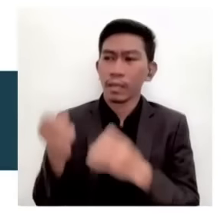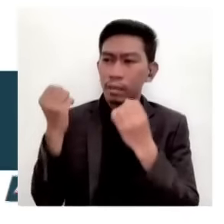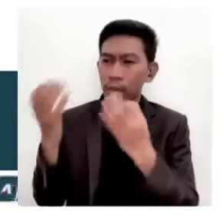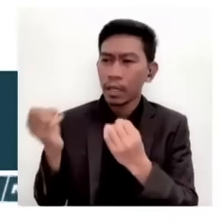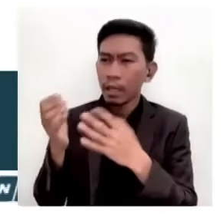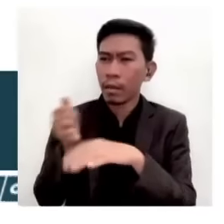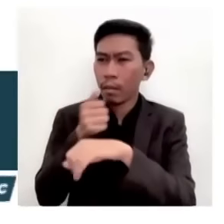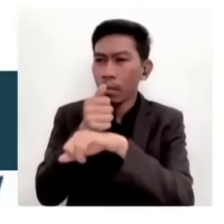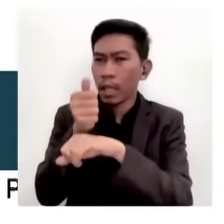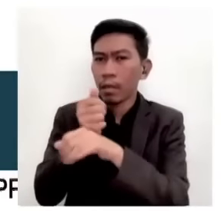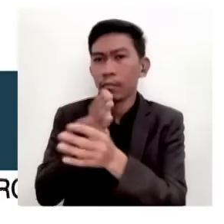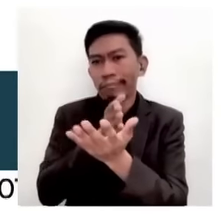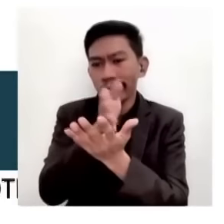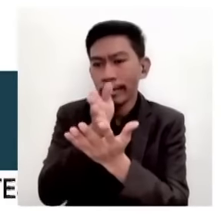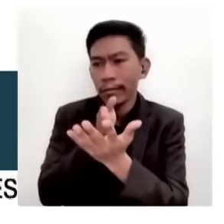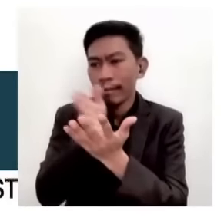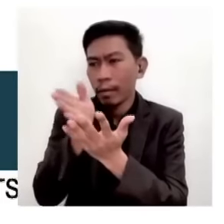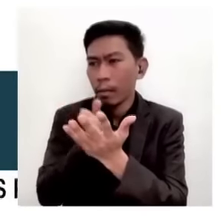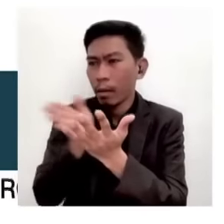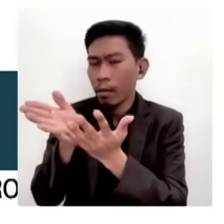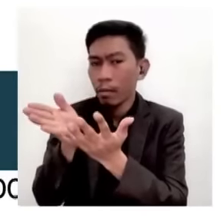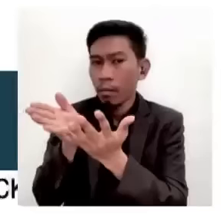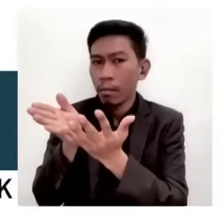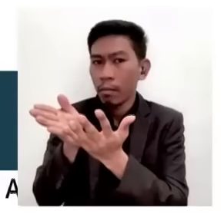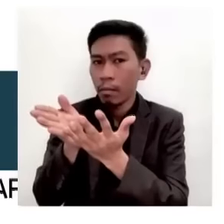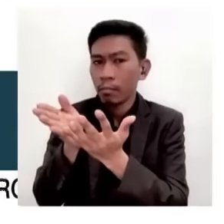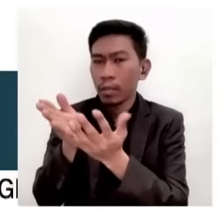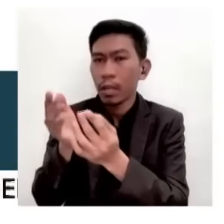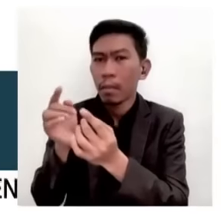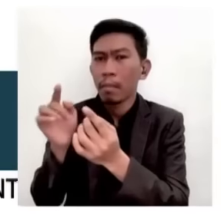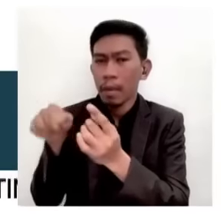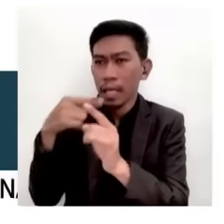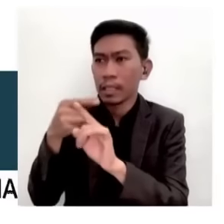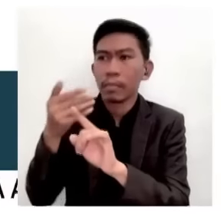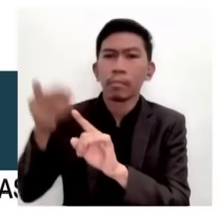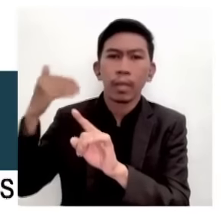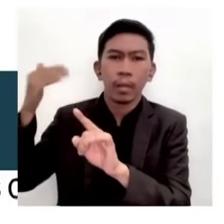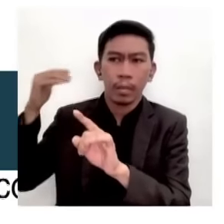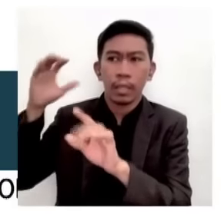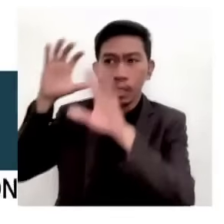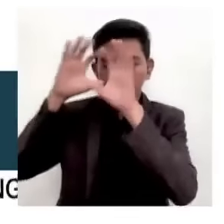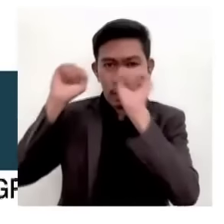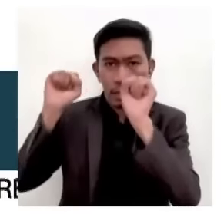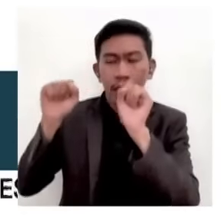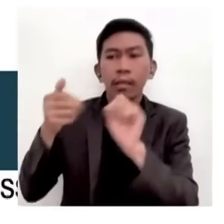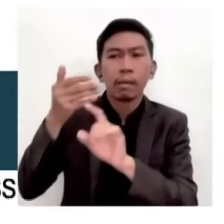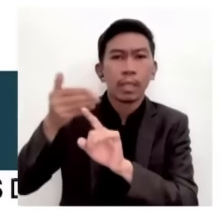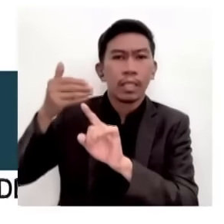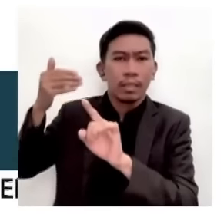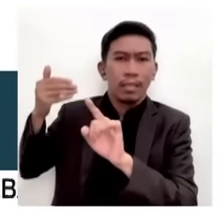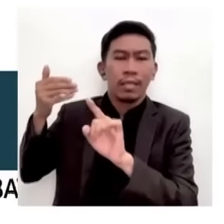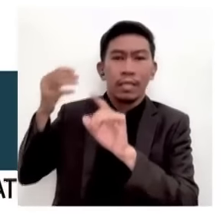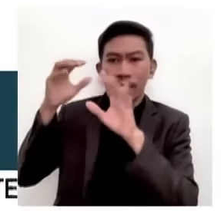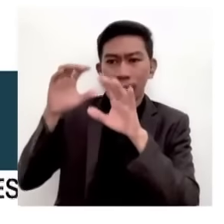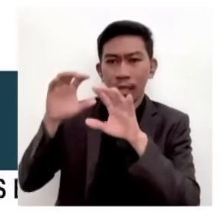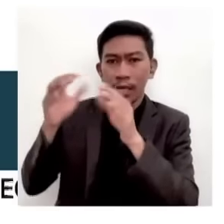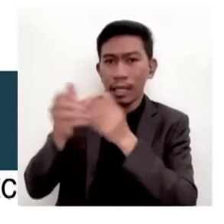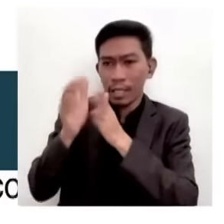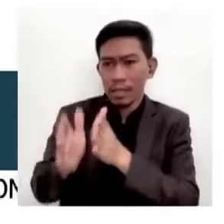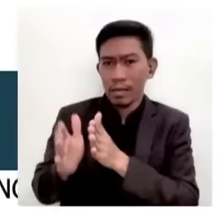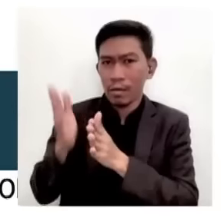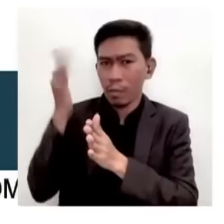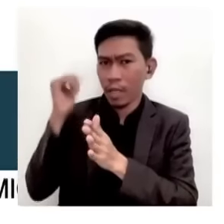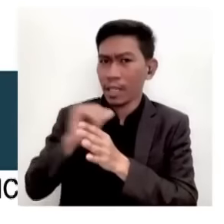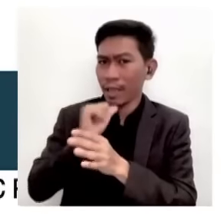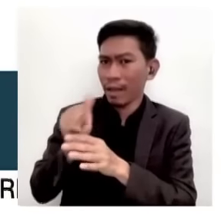around, but there were past administrations and past leaders before we got to this. Why not blame them as well?